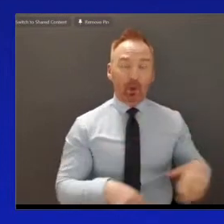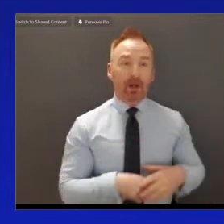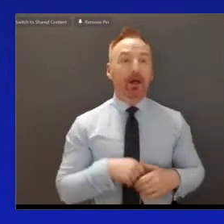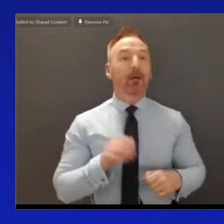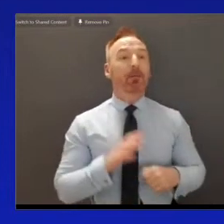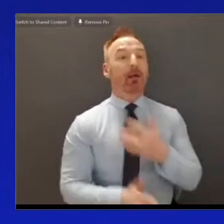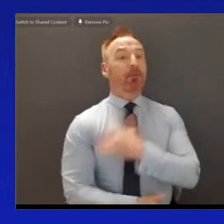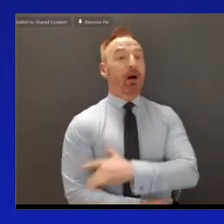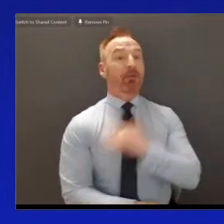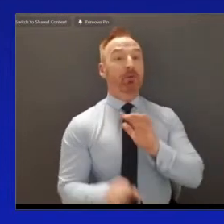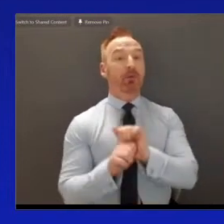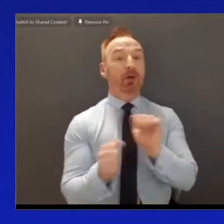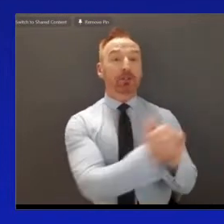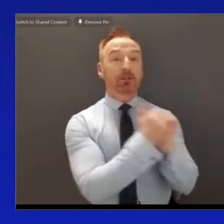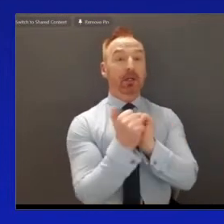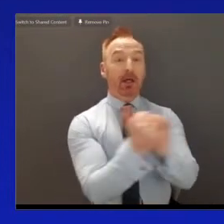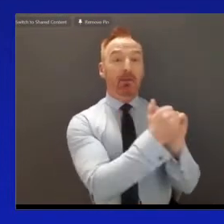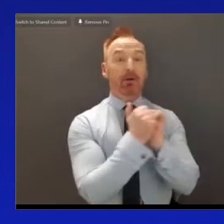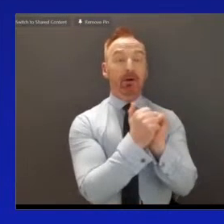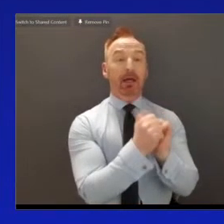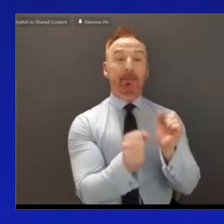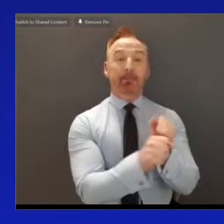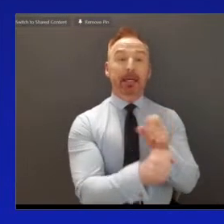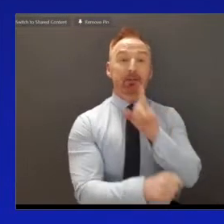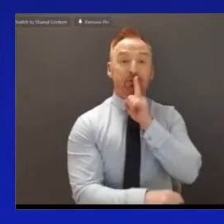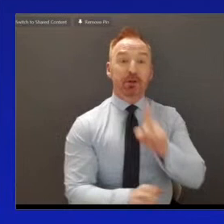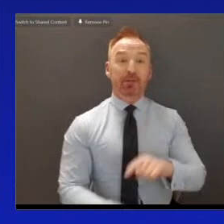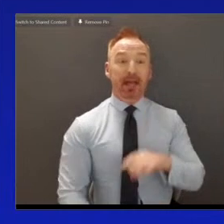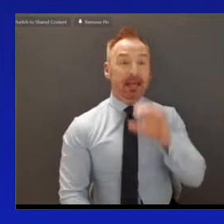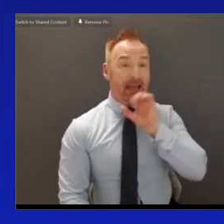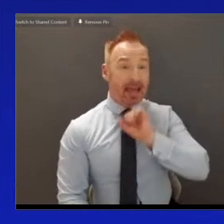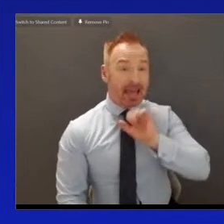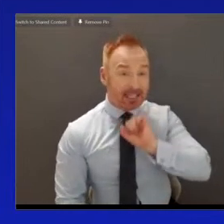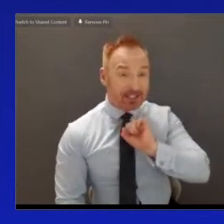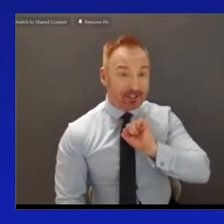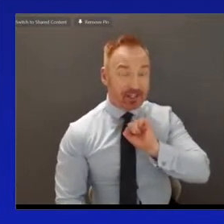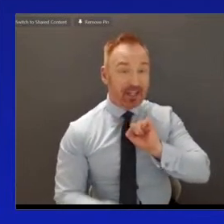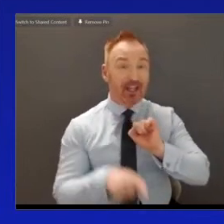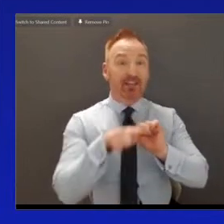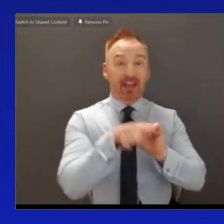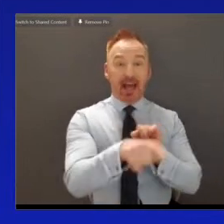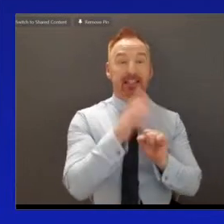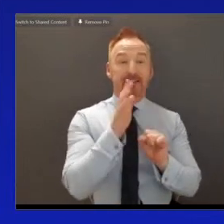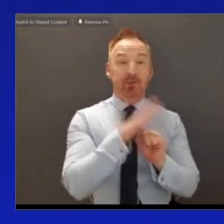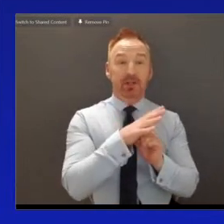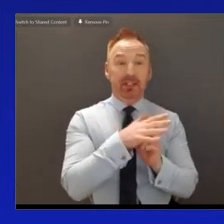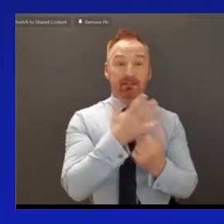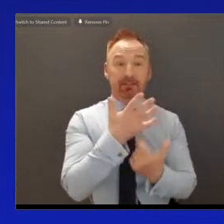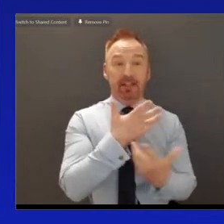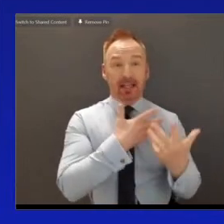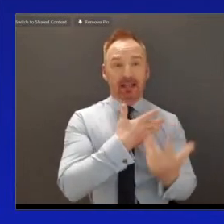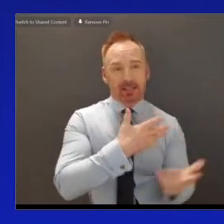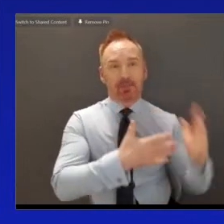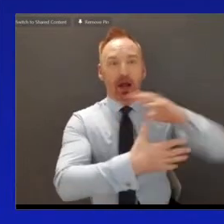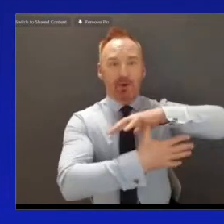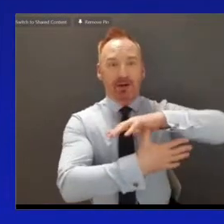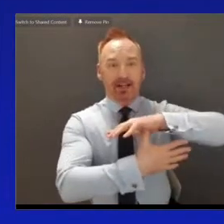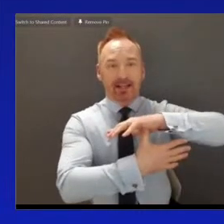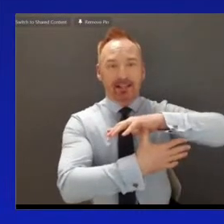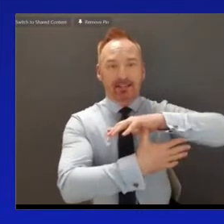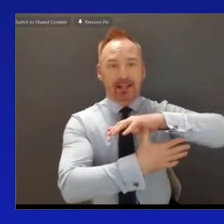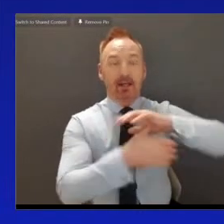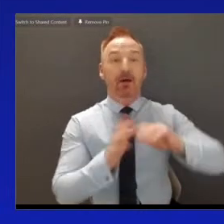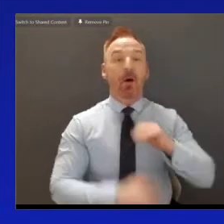province to make sure, again, the age dimension is prioritized, reaching people who are older